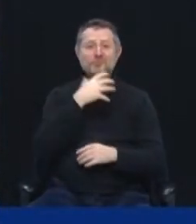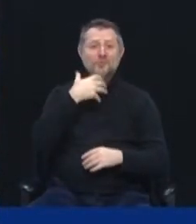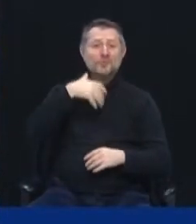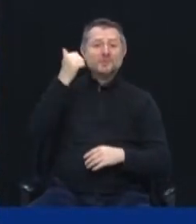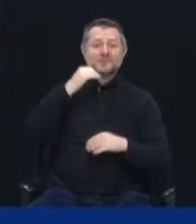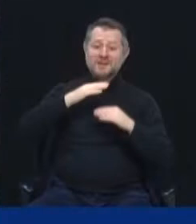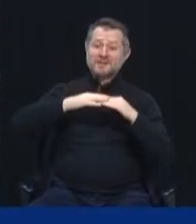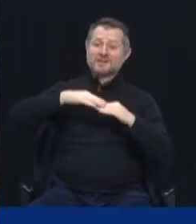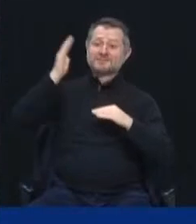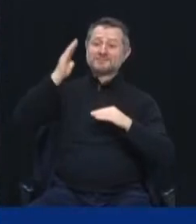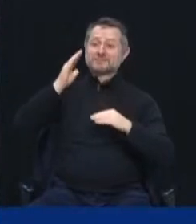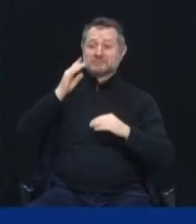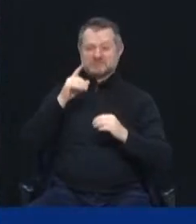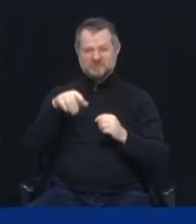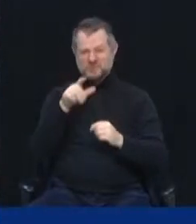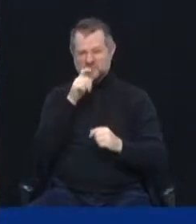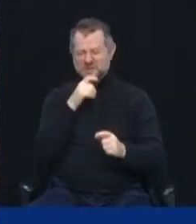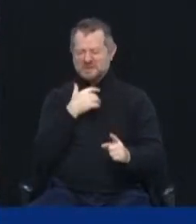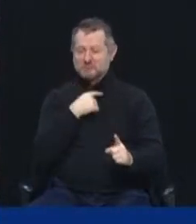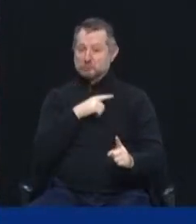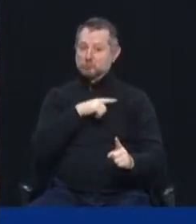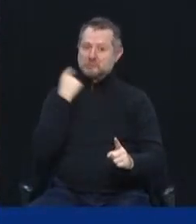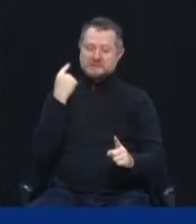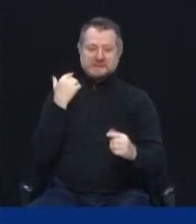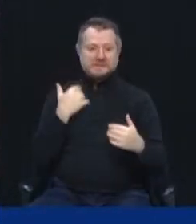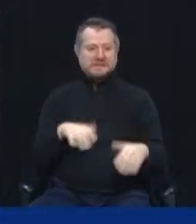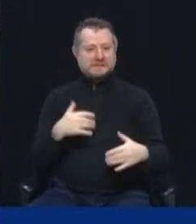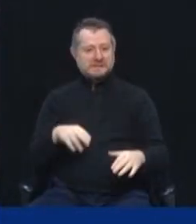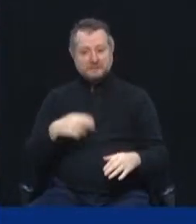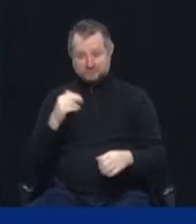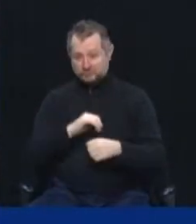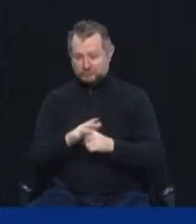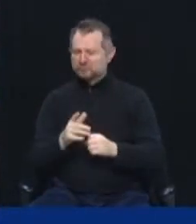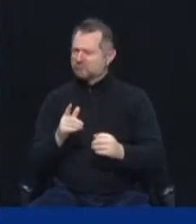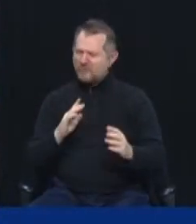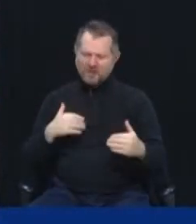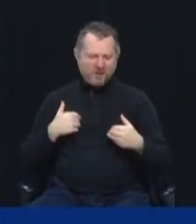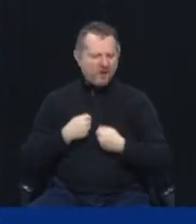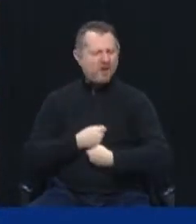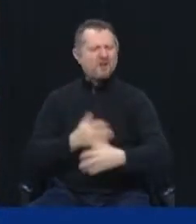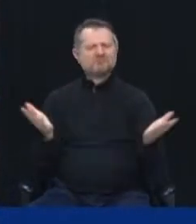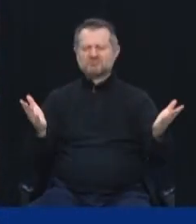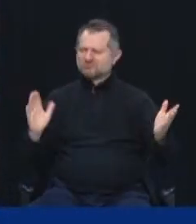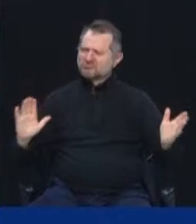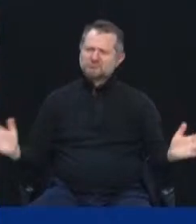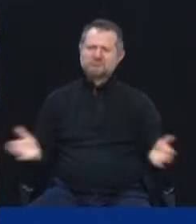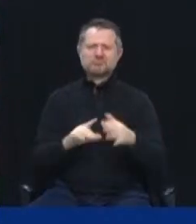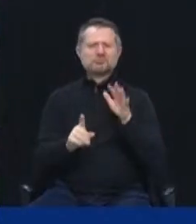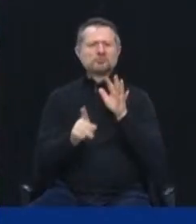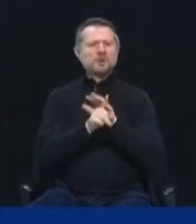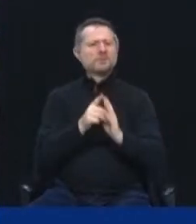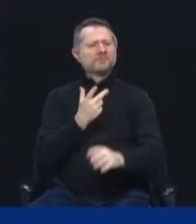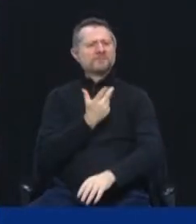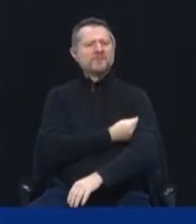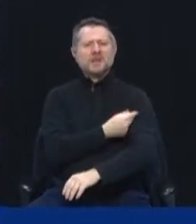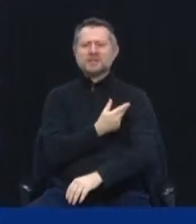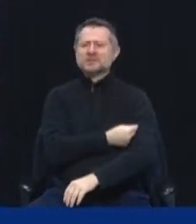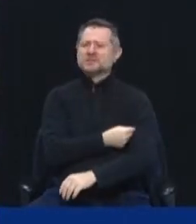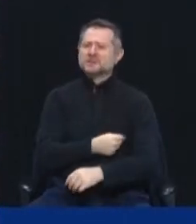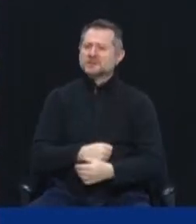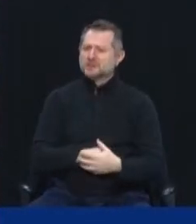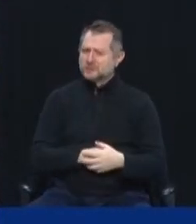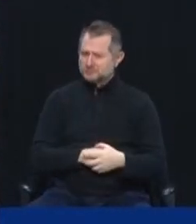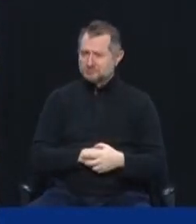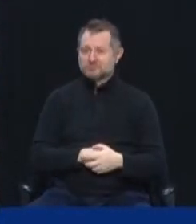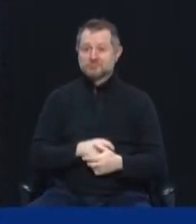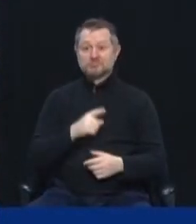the COVID if they get it, for potential bad consequences. So walk